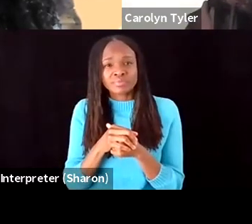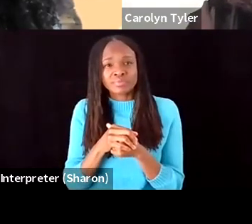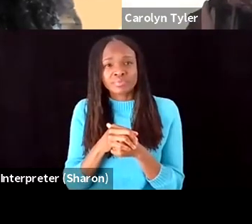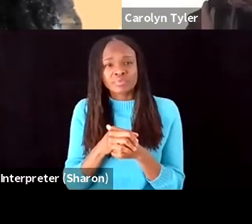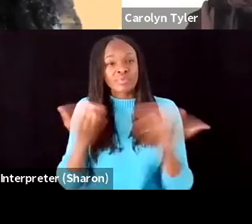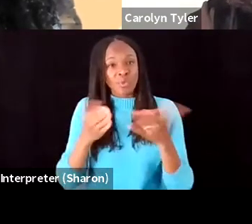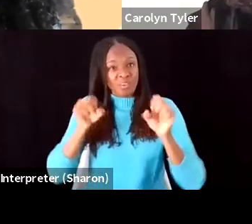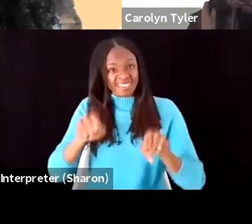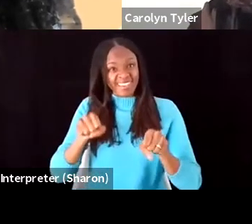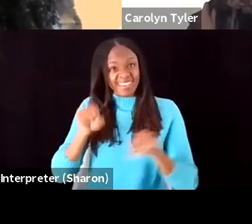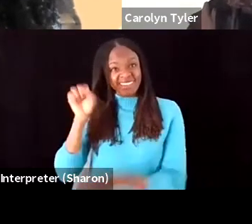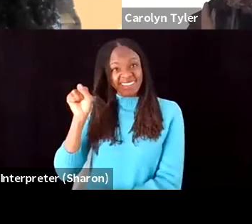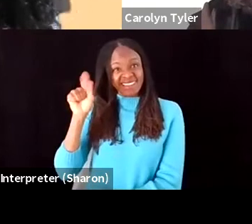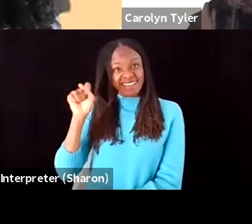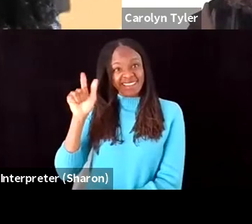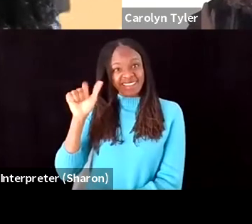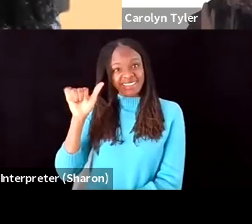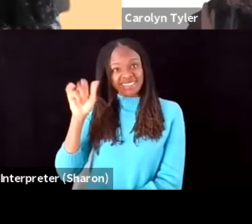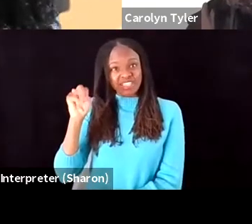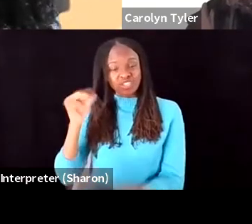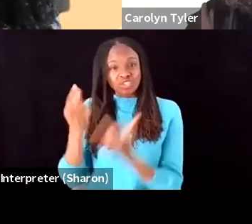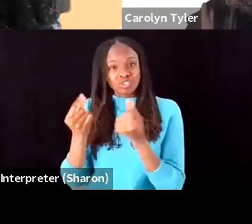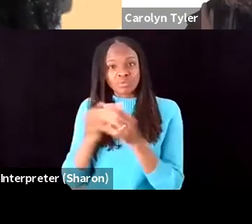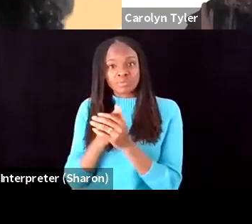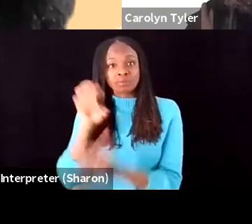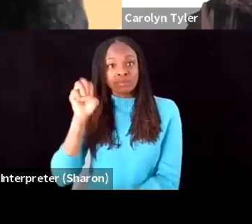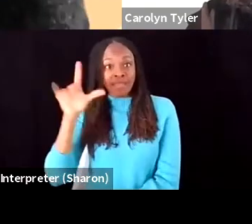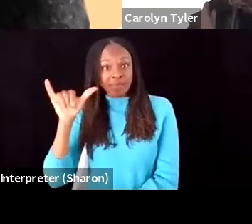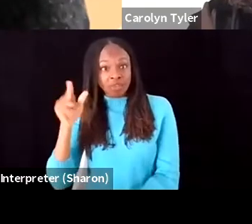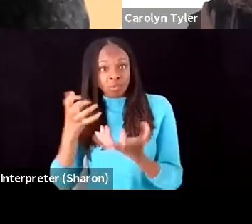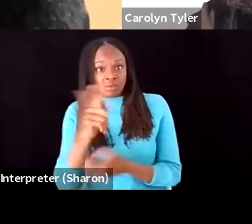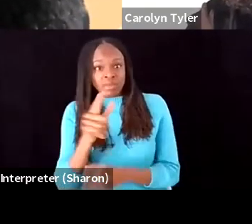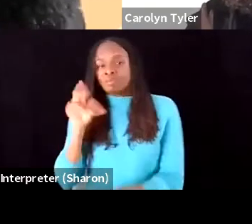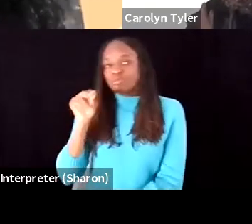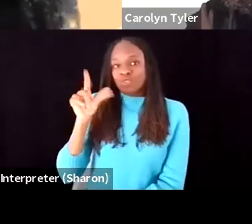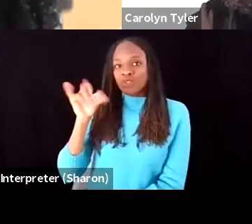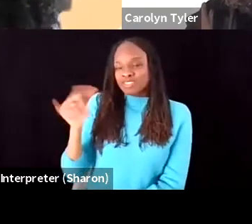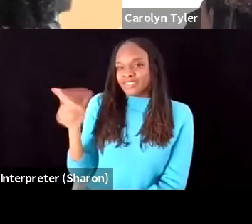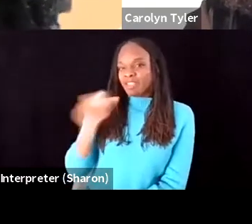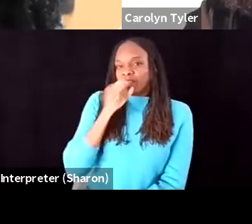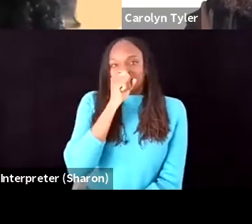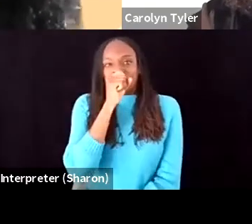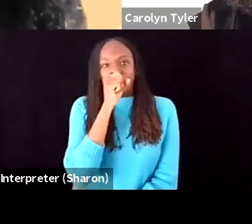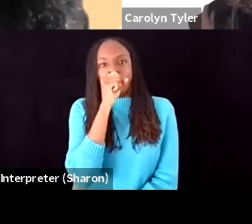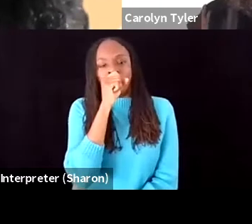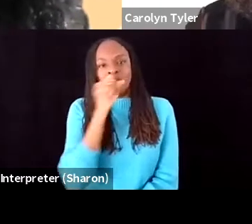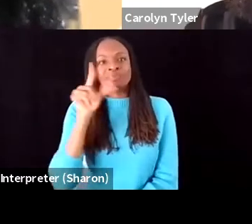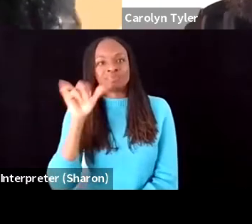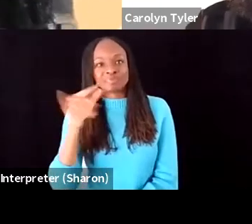What can stations do? Emily, you want to take it first? No, Lucy, go for it. Okay, sounds